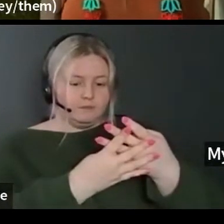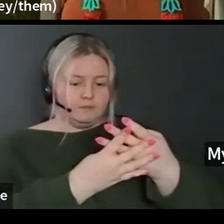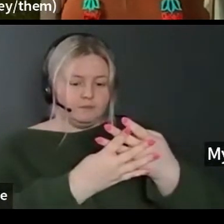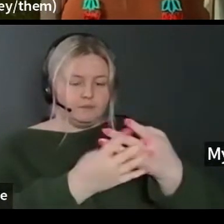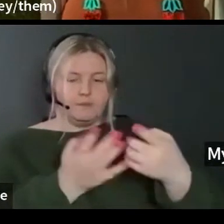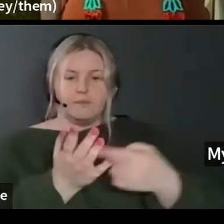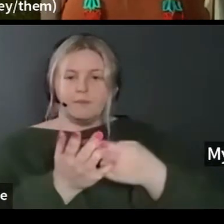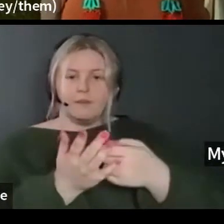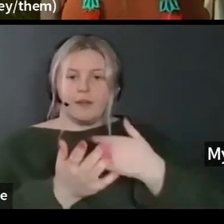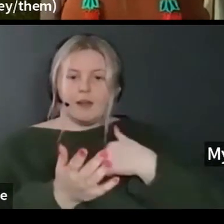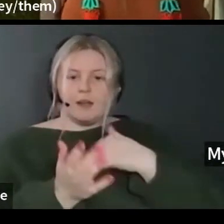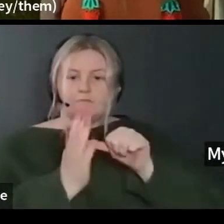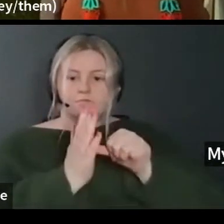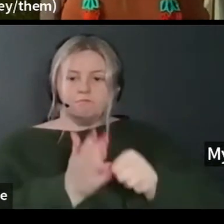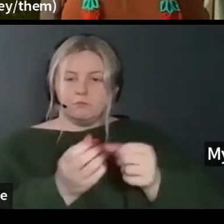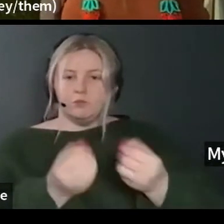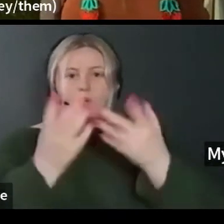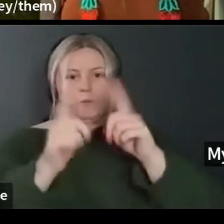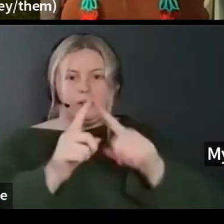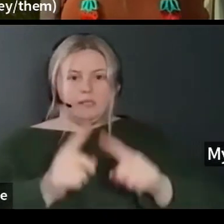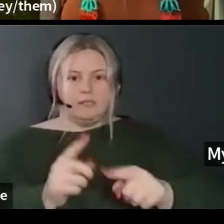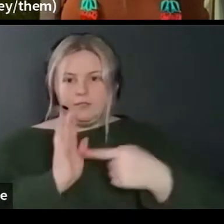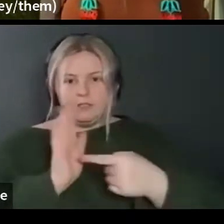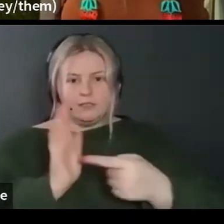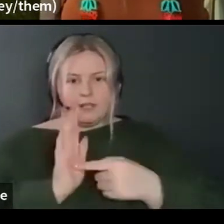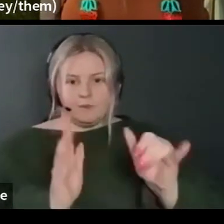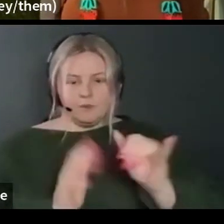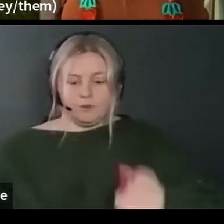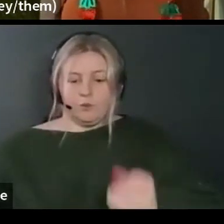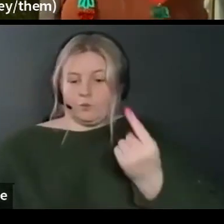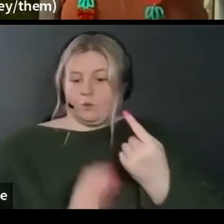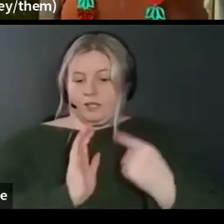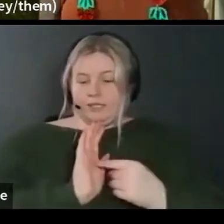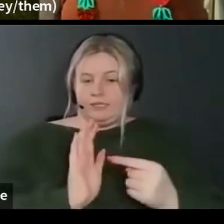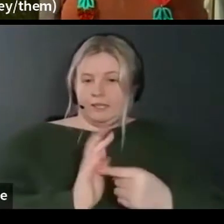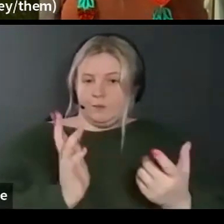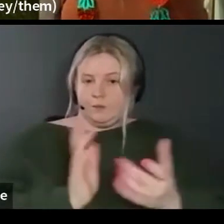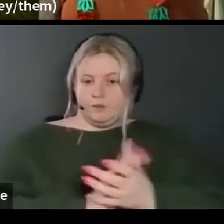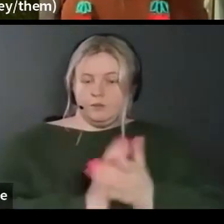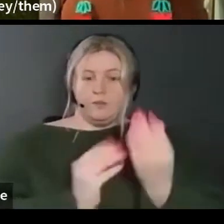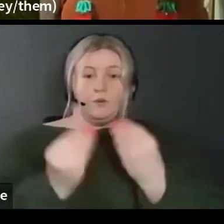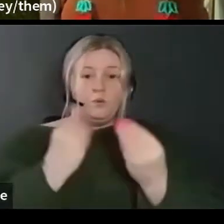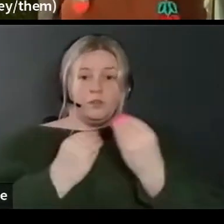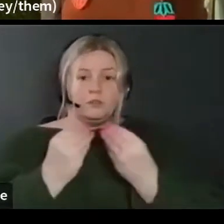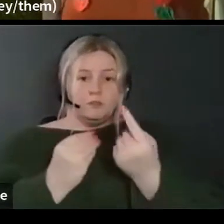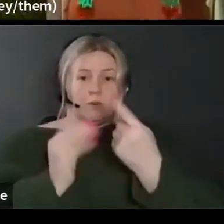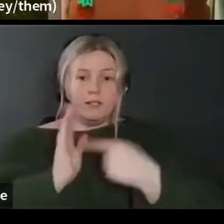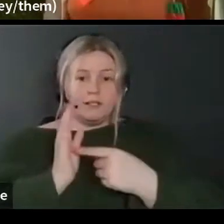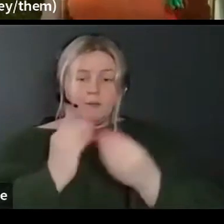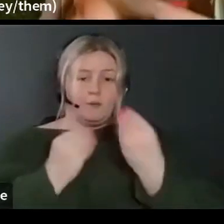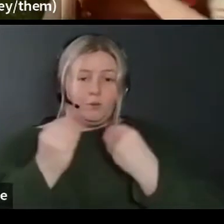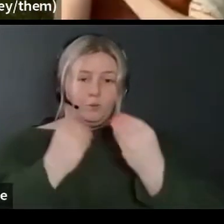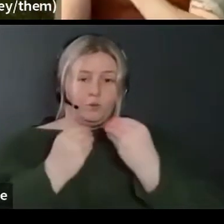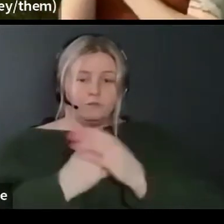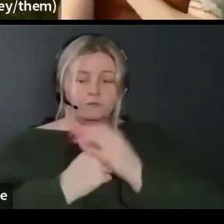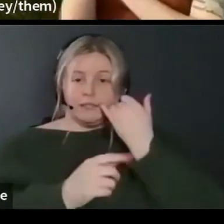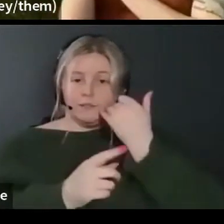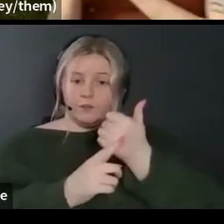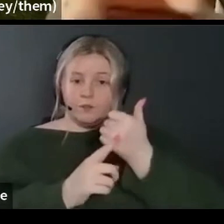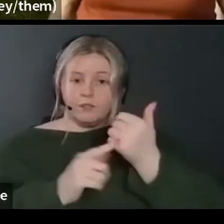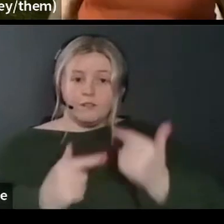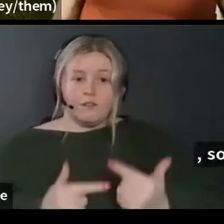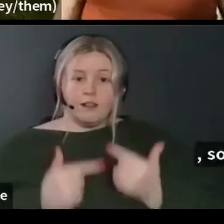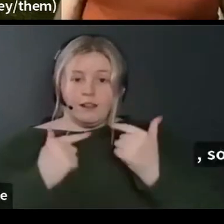could emphasize, and there are so many examples of this, and this is just one, but is food. If you live your